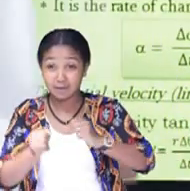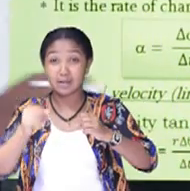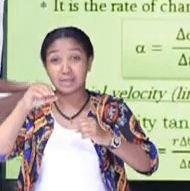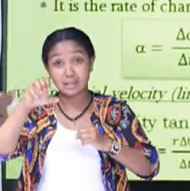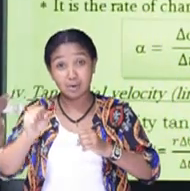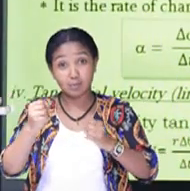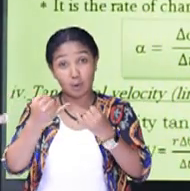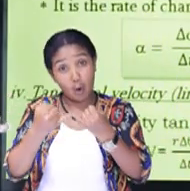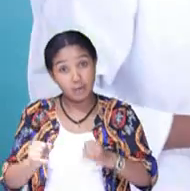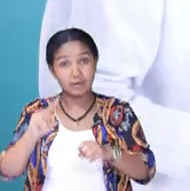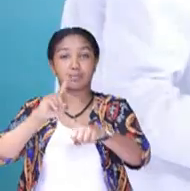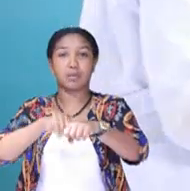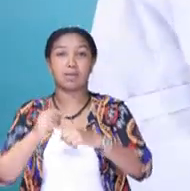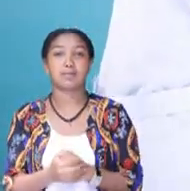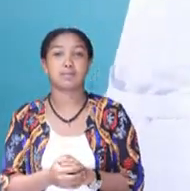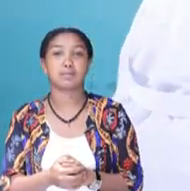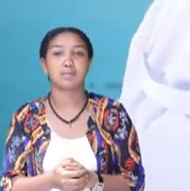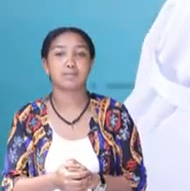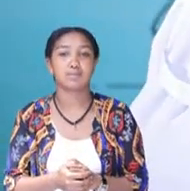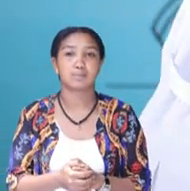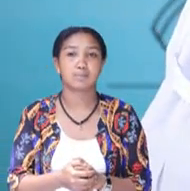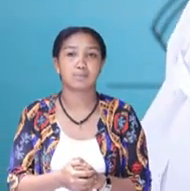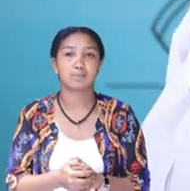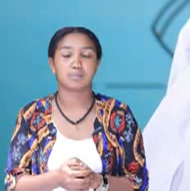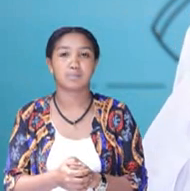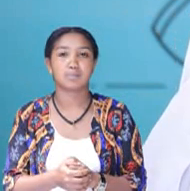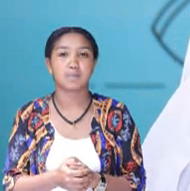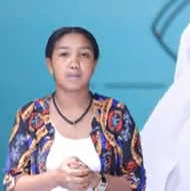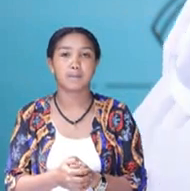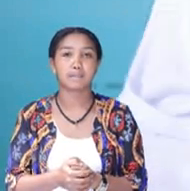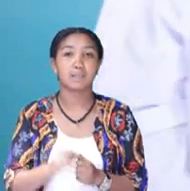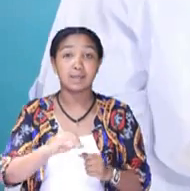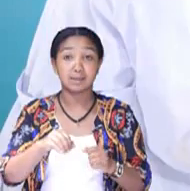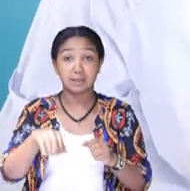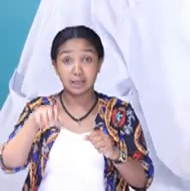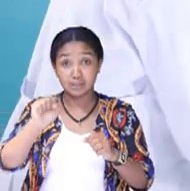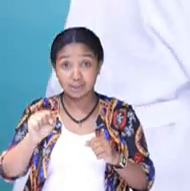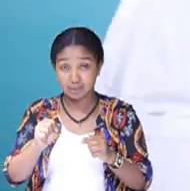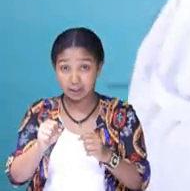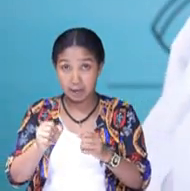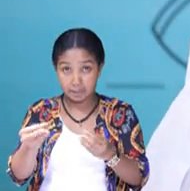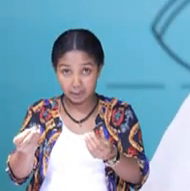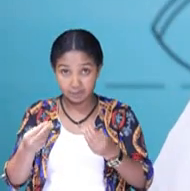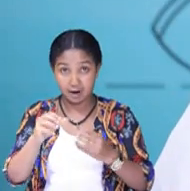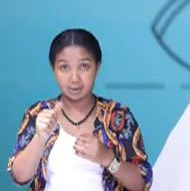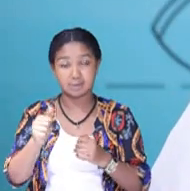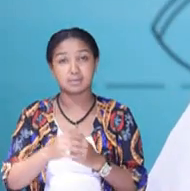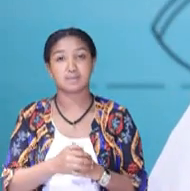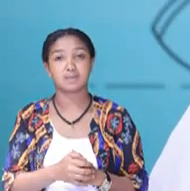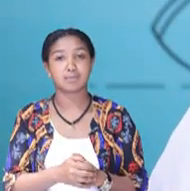over change in time t. Change in displacement over change in time t. And displacement can be given